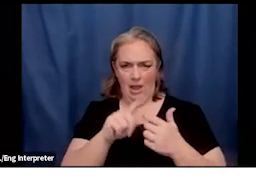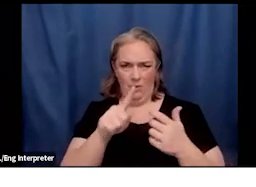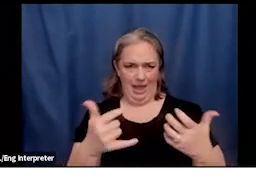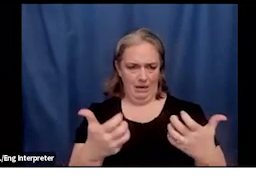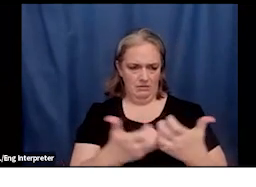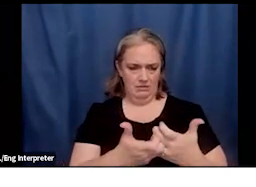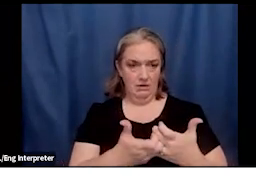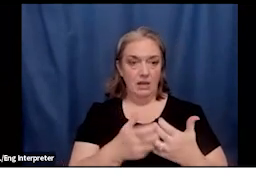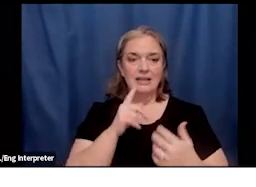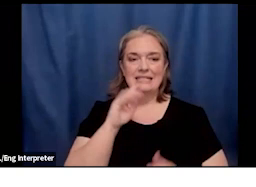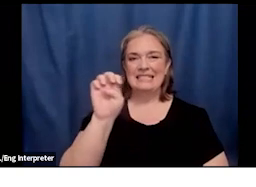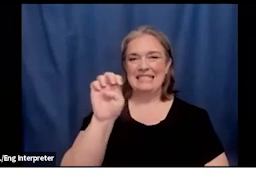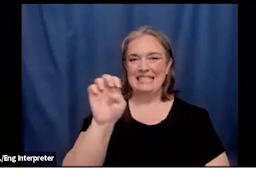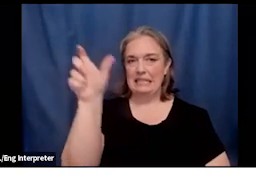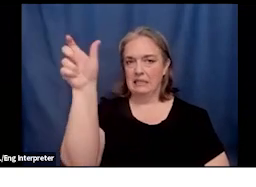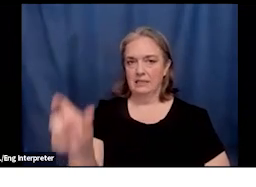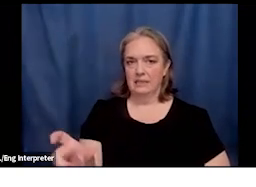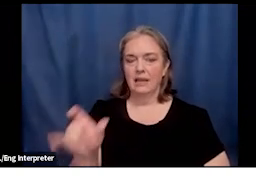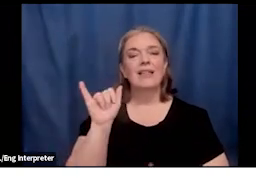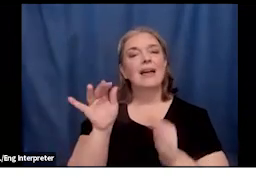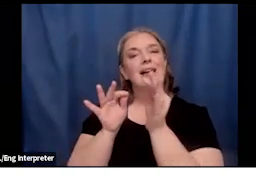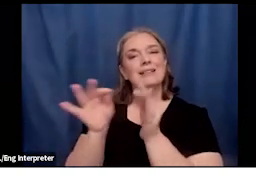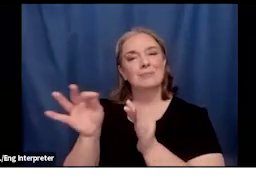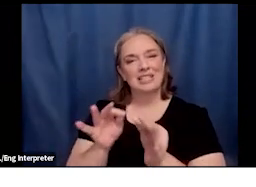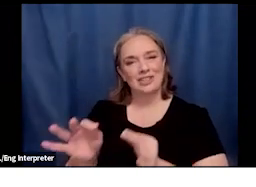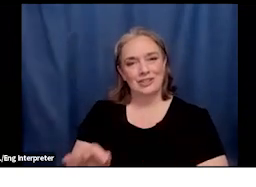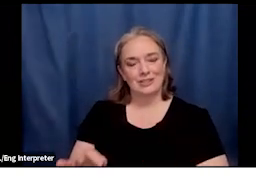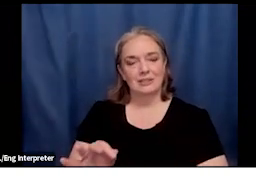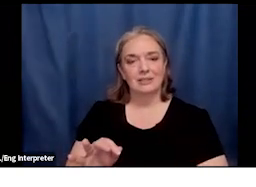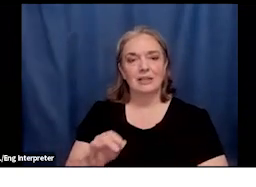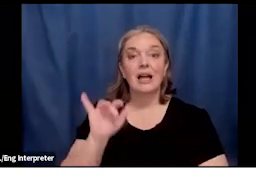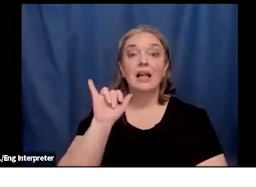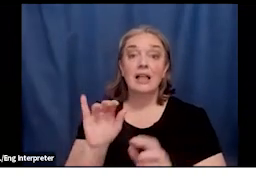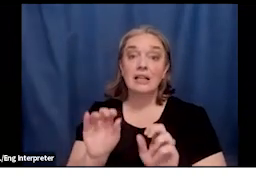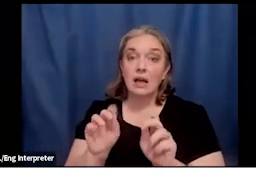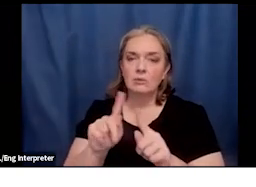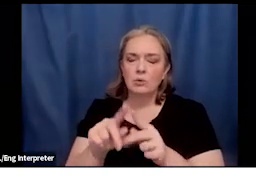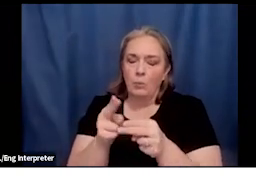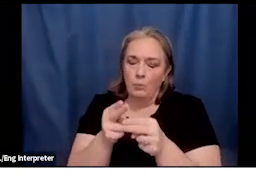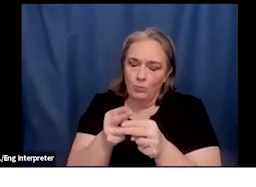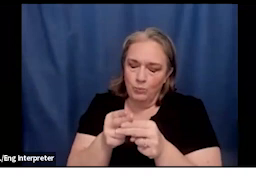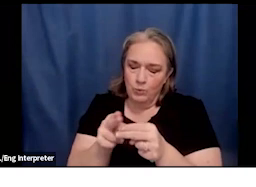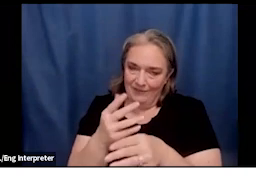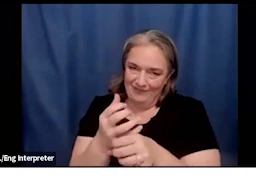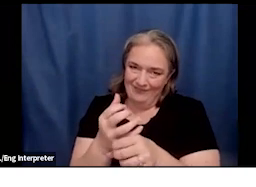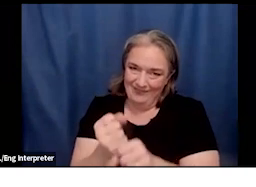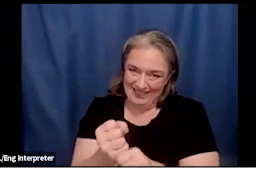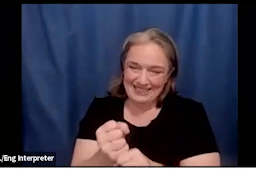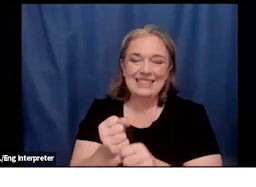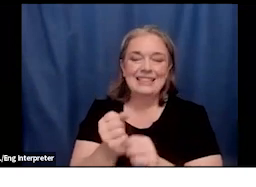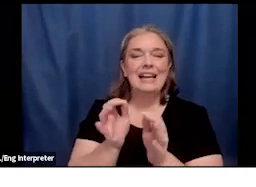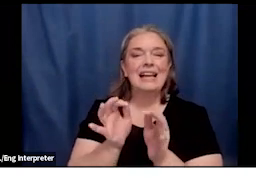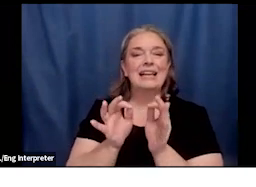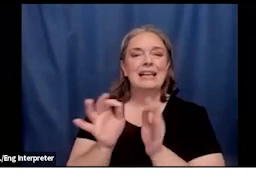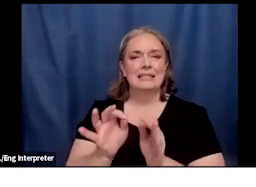explanation. So this is an opportunity to provide in brief the details